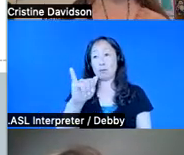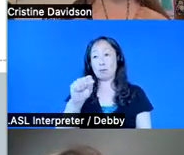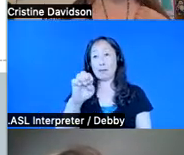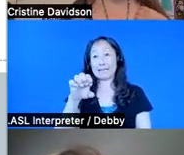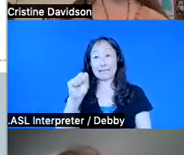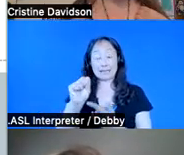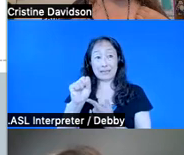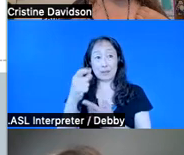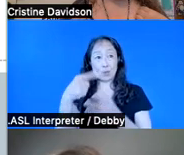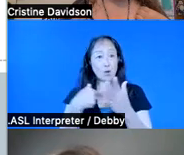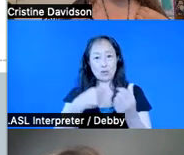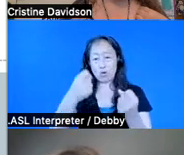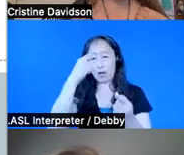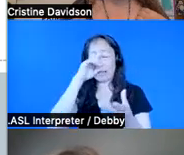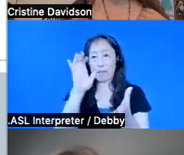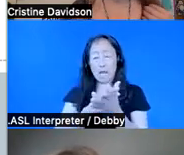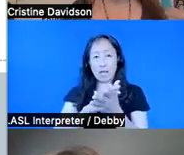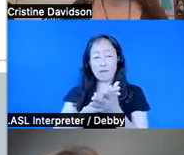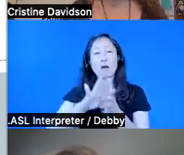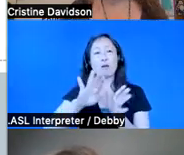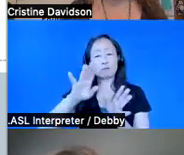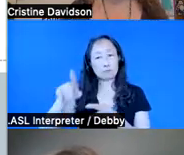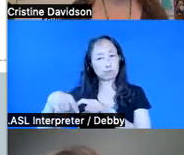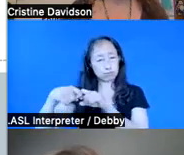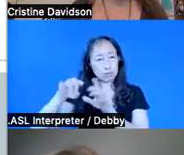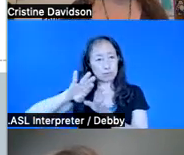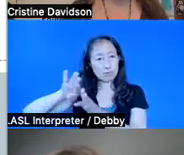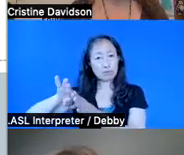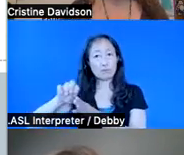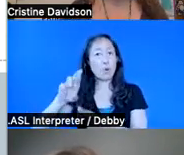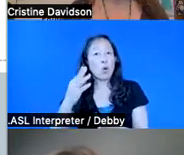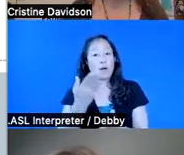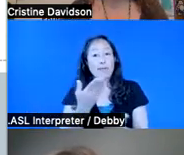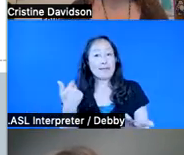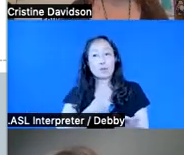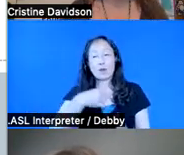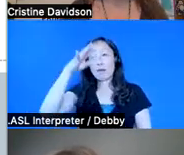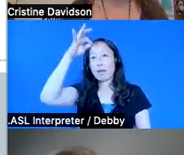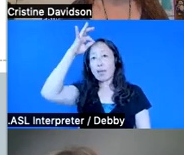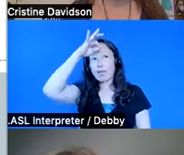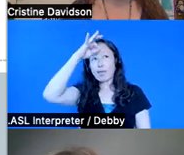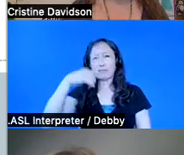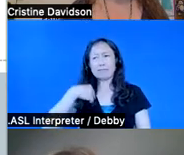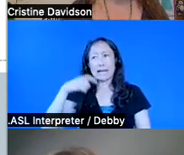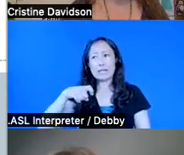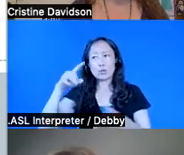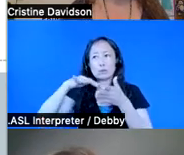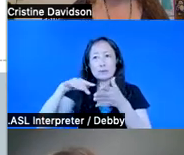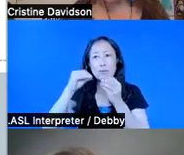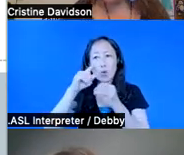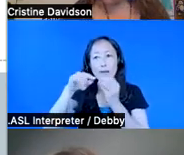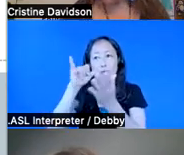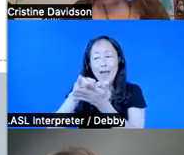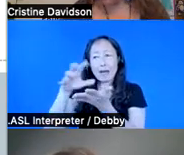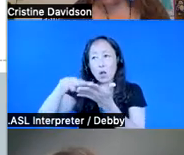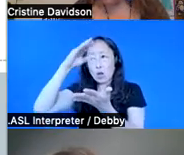believe, or the things that we don't know much about, but it would be better if we learned a little bit more about it, right?